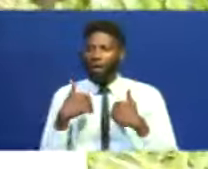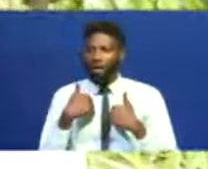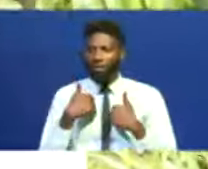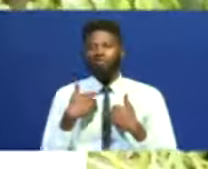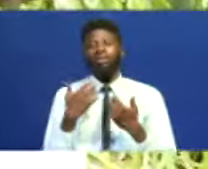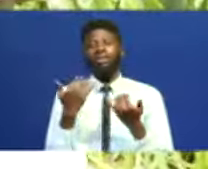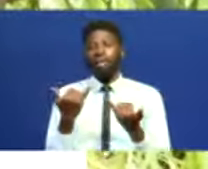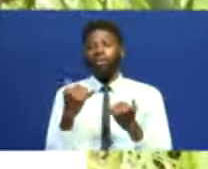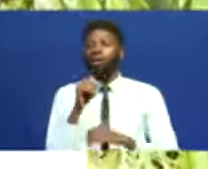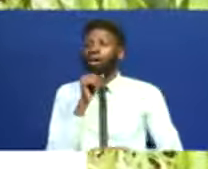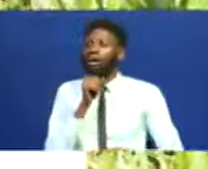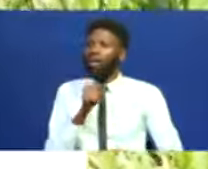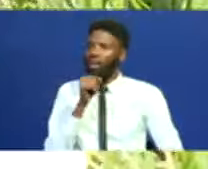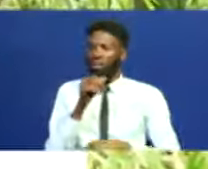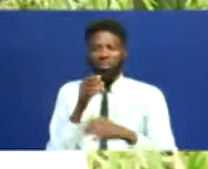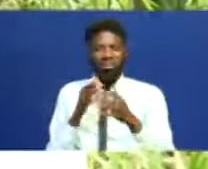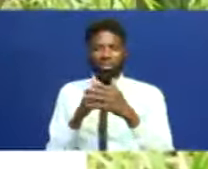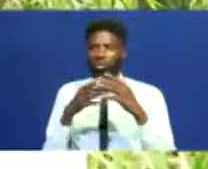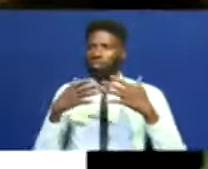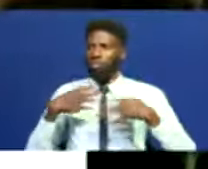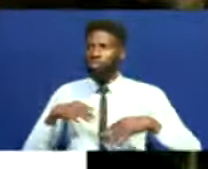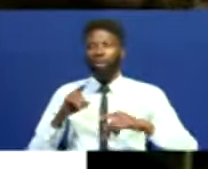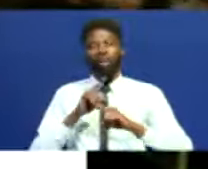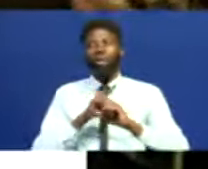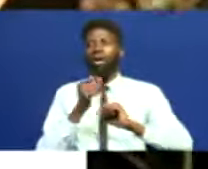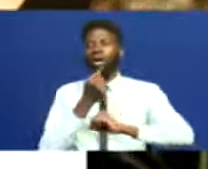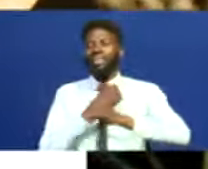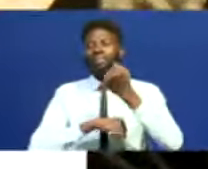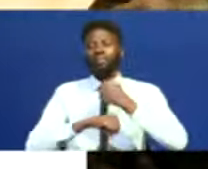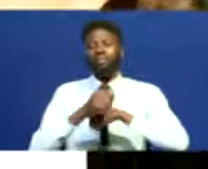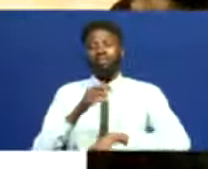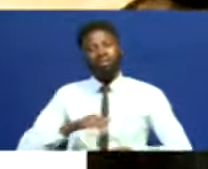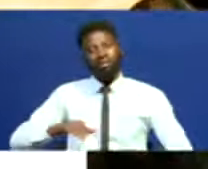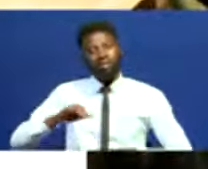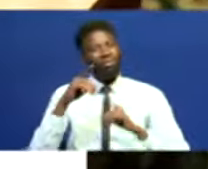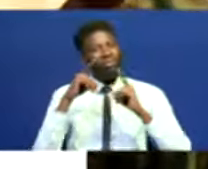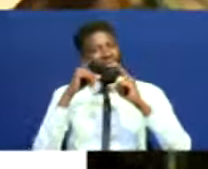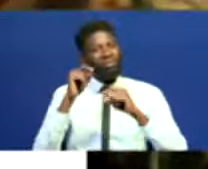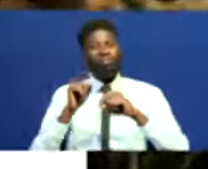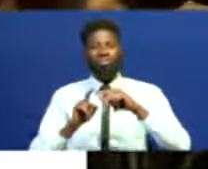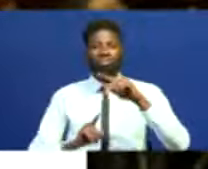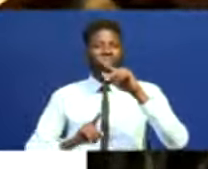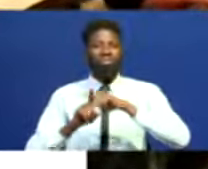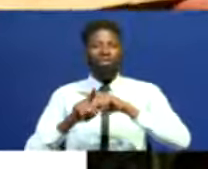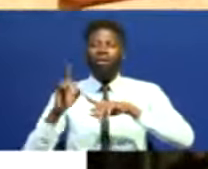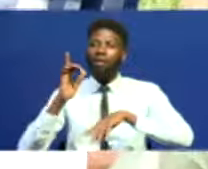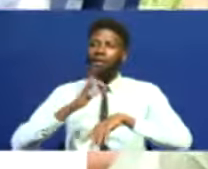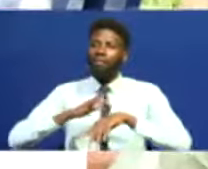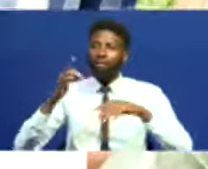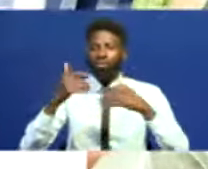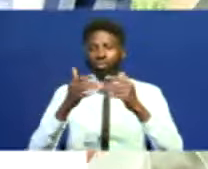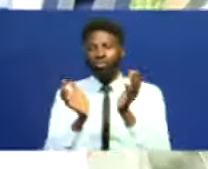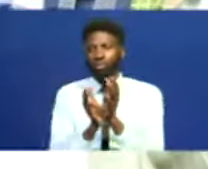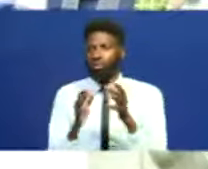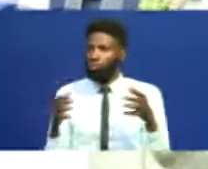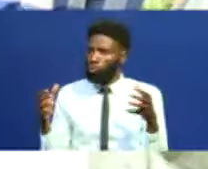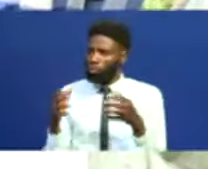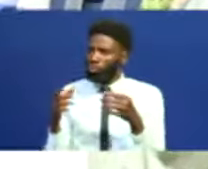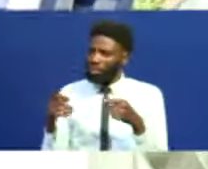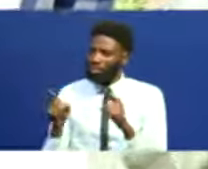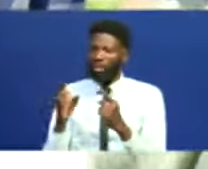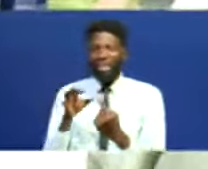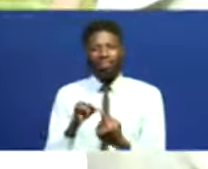from any further activities in the area, saying they are causing harm to the community. The elders have conducted a special cleansing